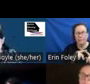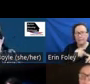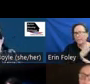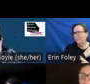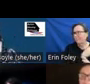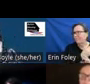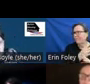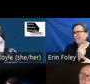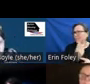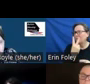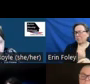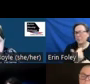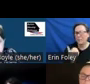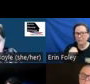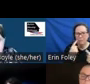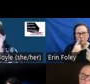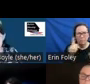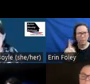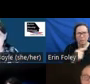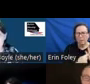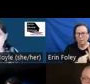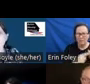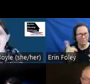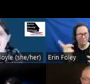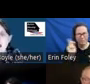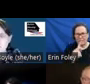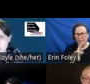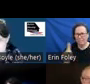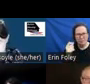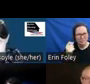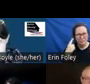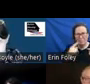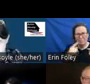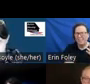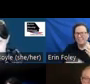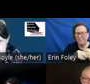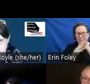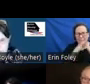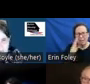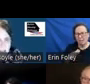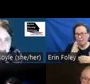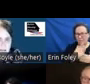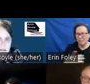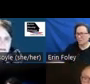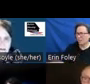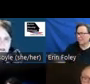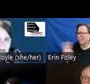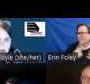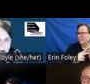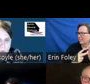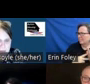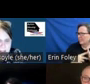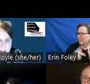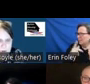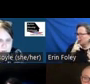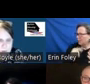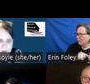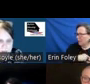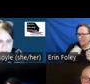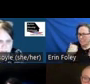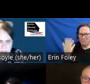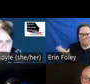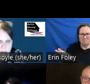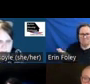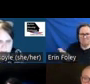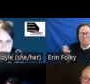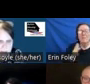this program. There was a lot of confusion about the subsidized housing piece. And what happened